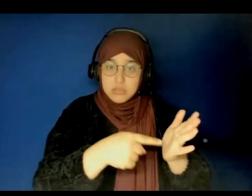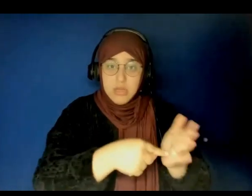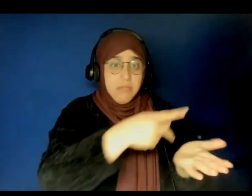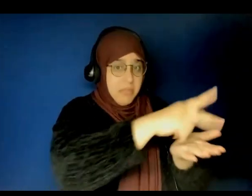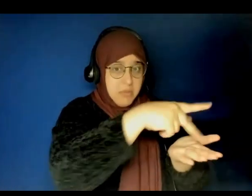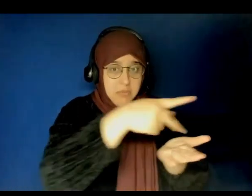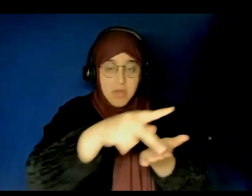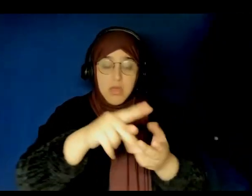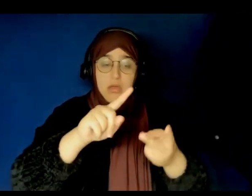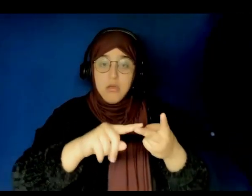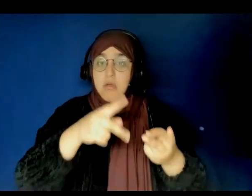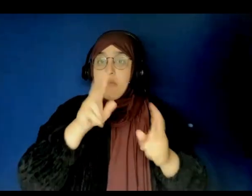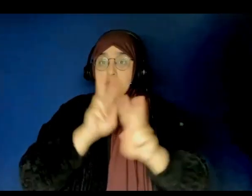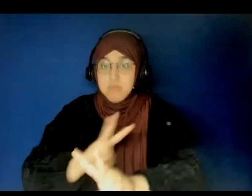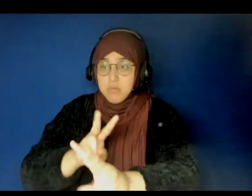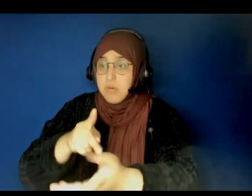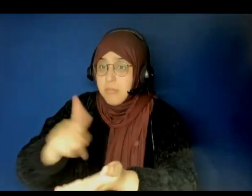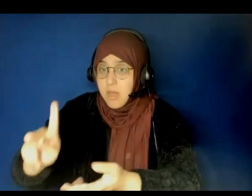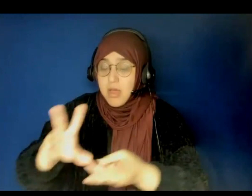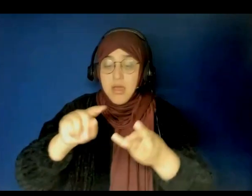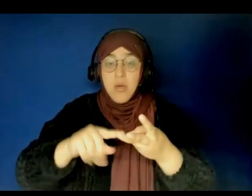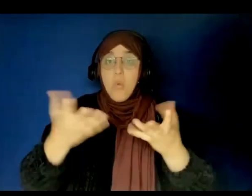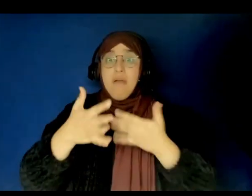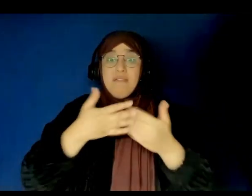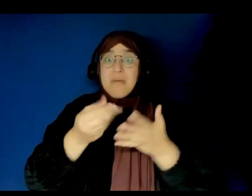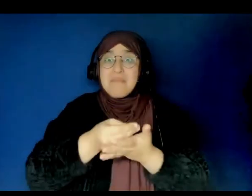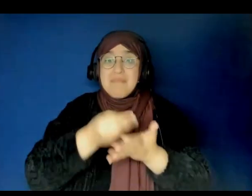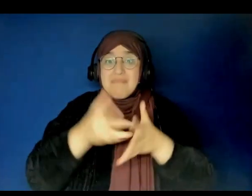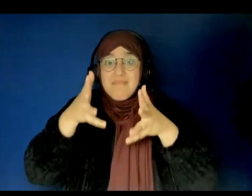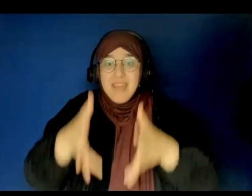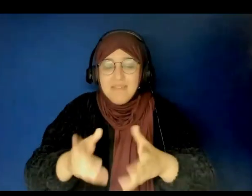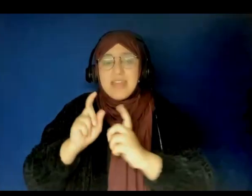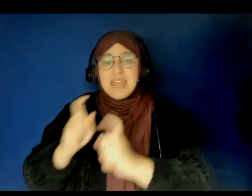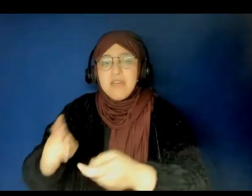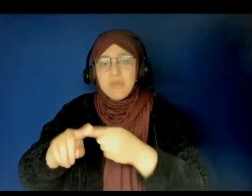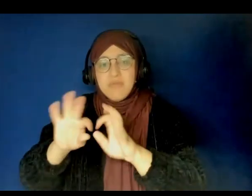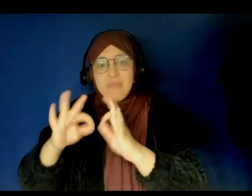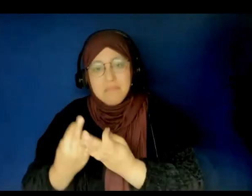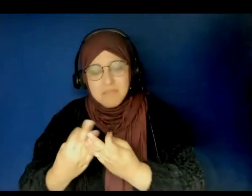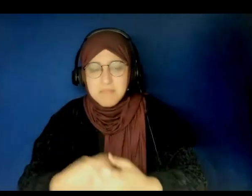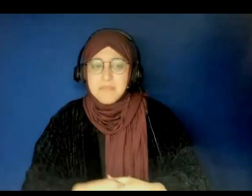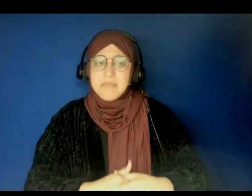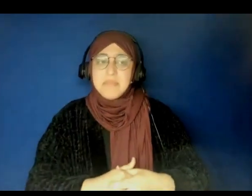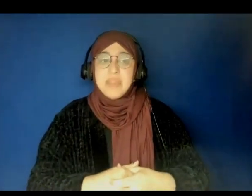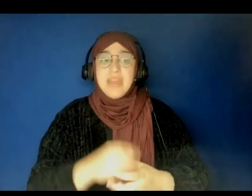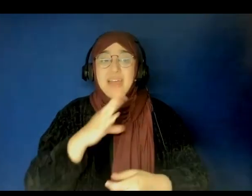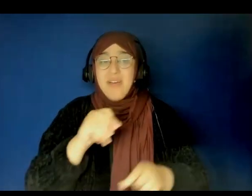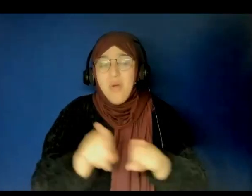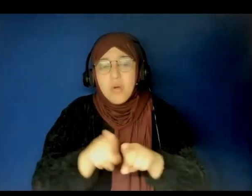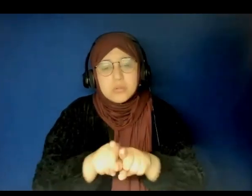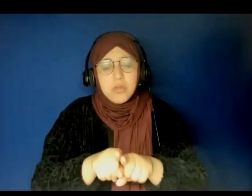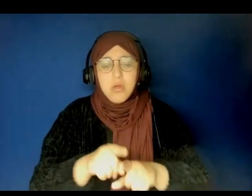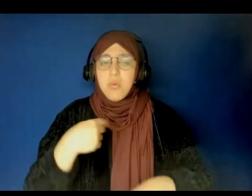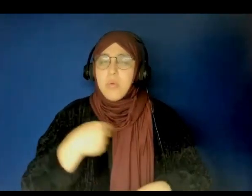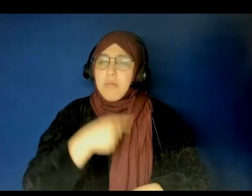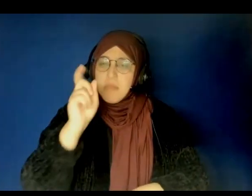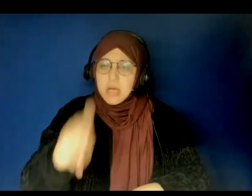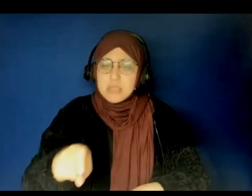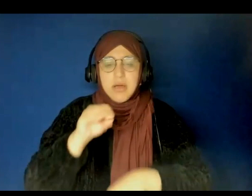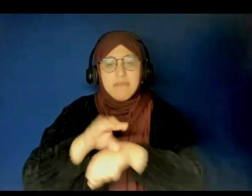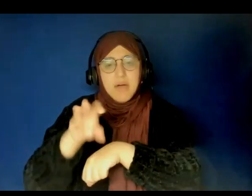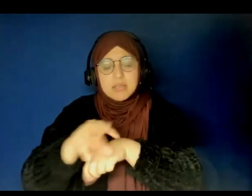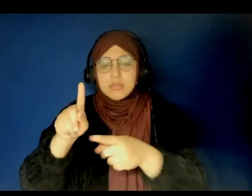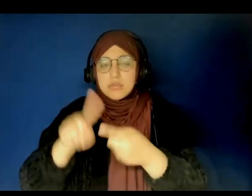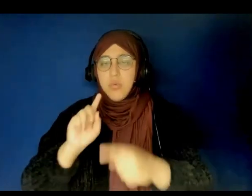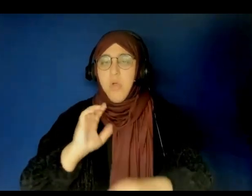is given in inheritance. Also, we want to leave advice to our relatives and to advise them to fear Allah,